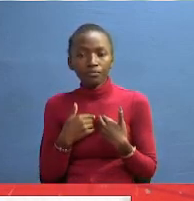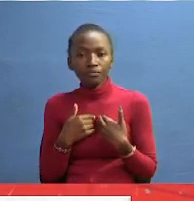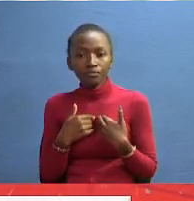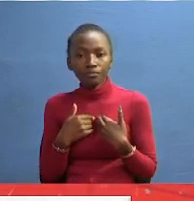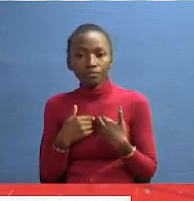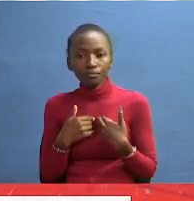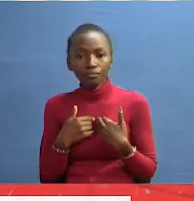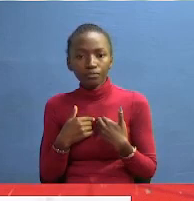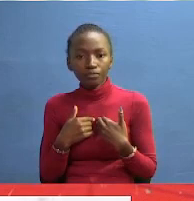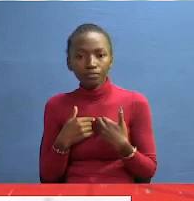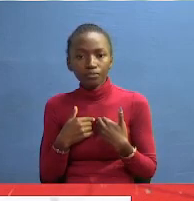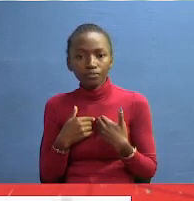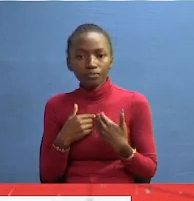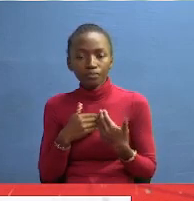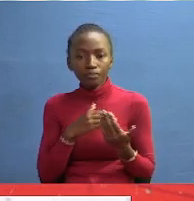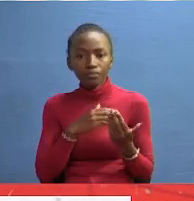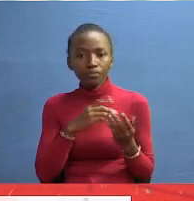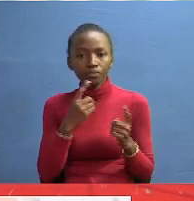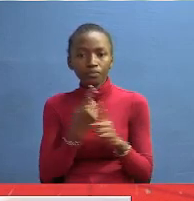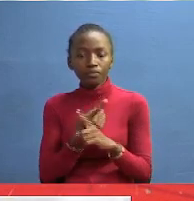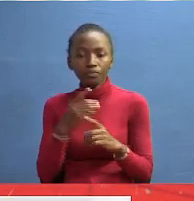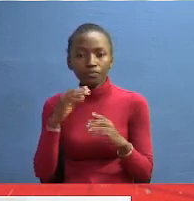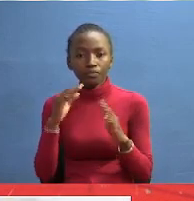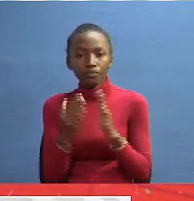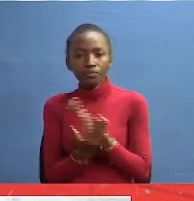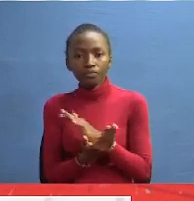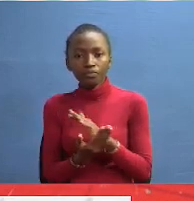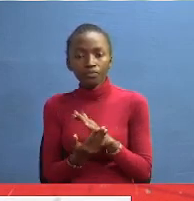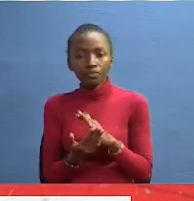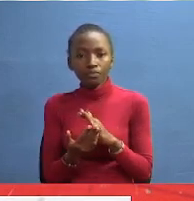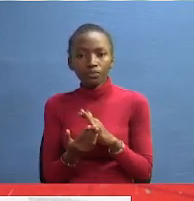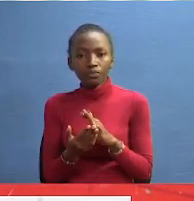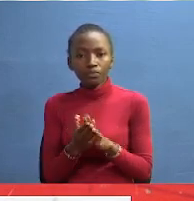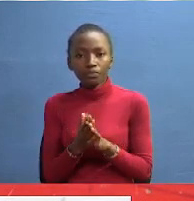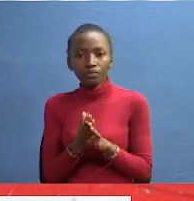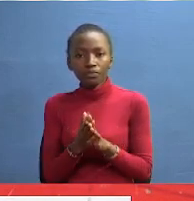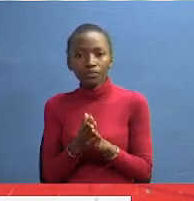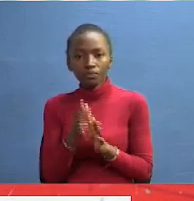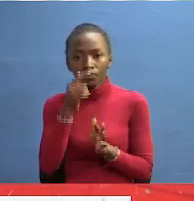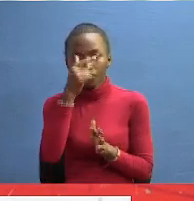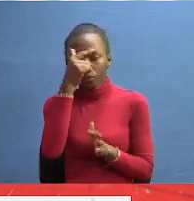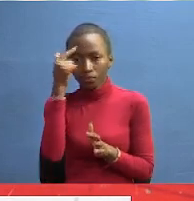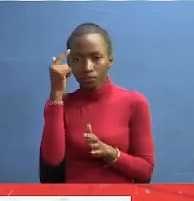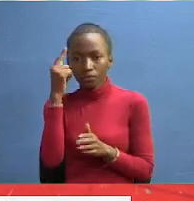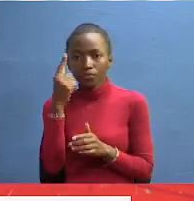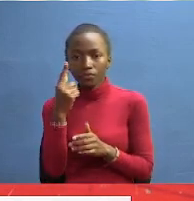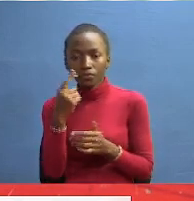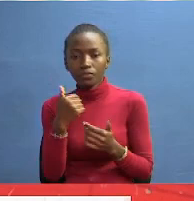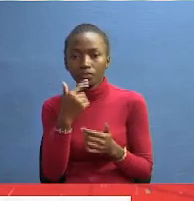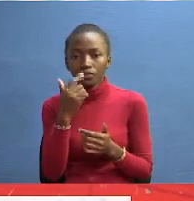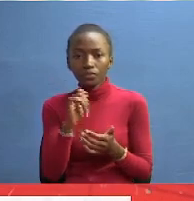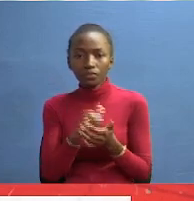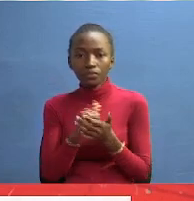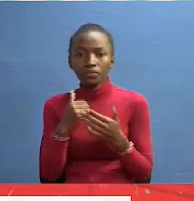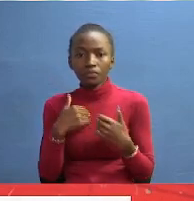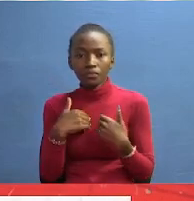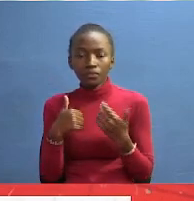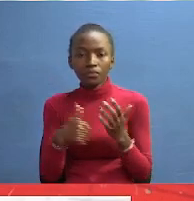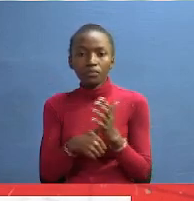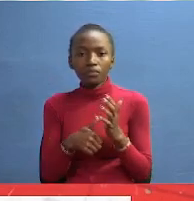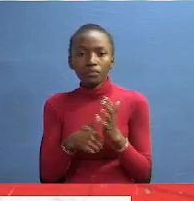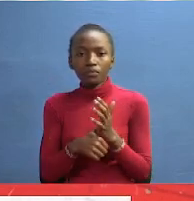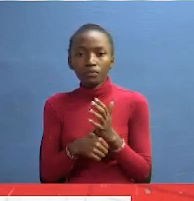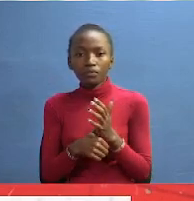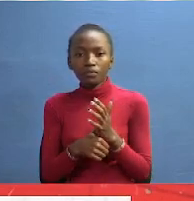the baggage that Congo has come with. Yes. Because one, we see that there is a problem of the proliferation of small arms and